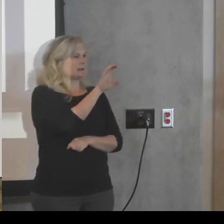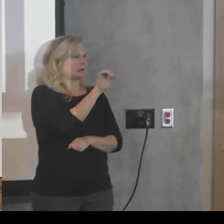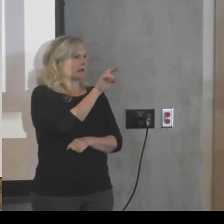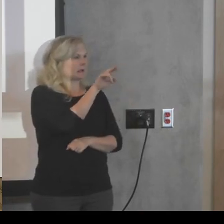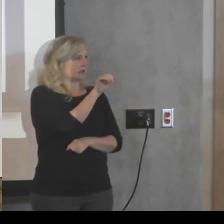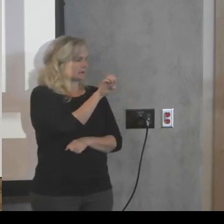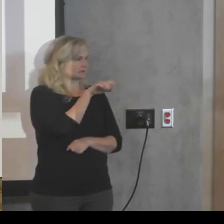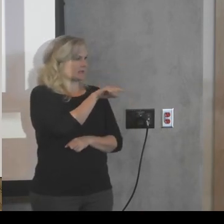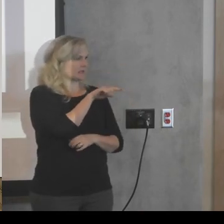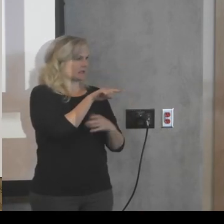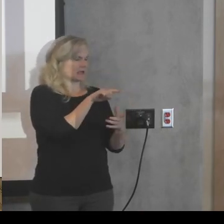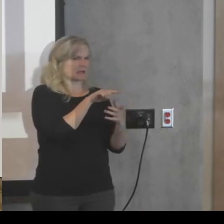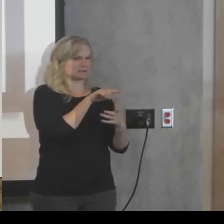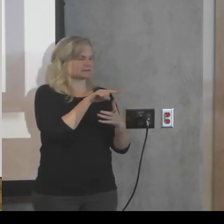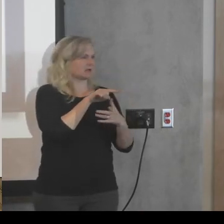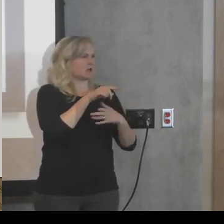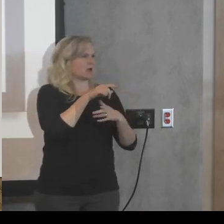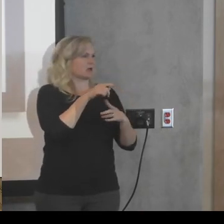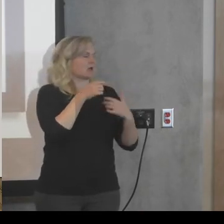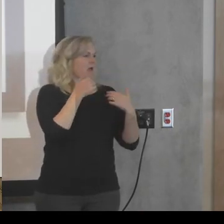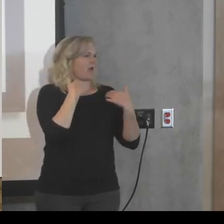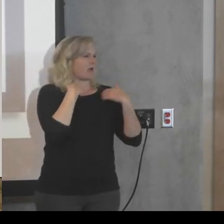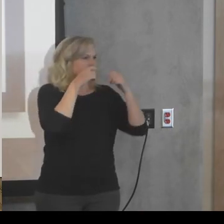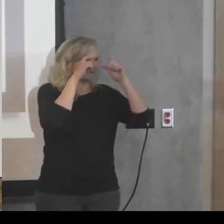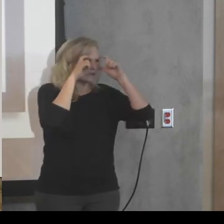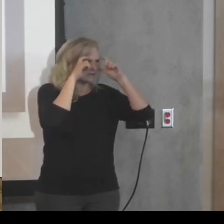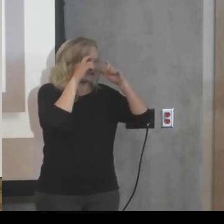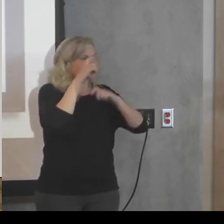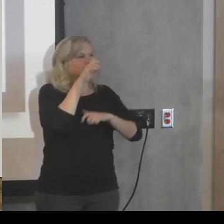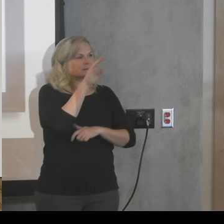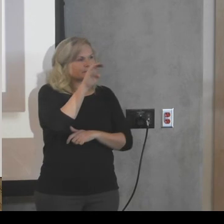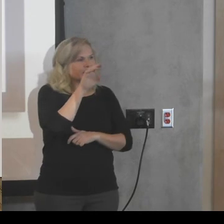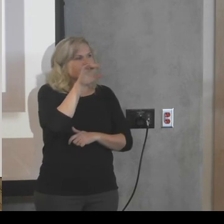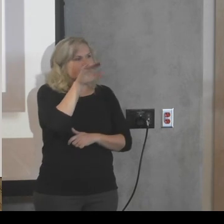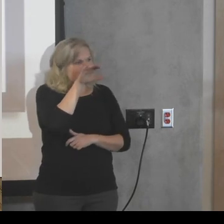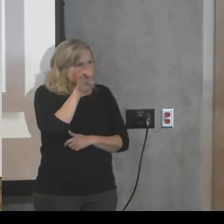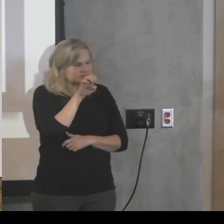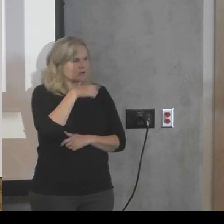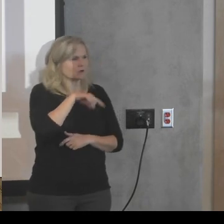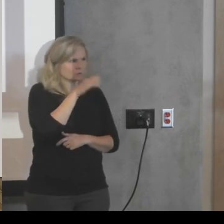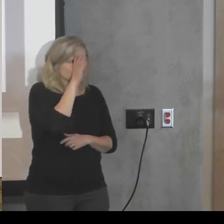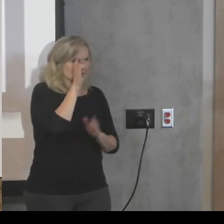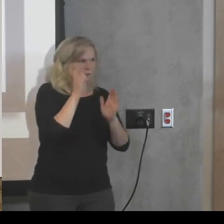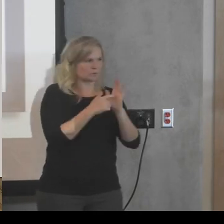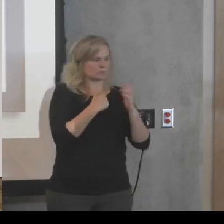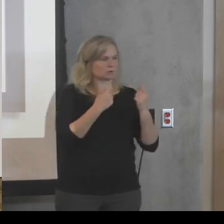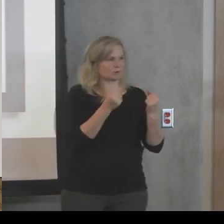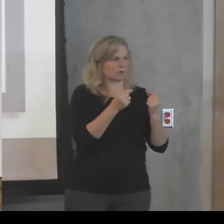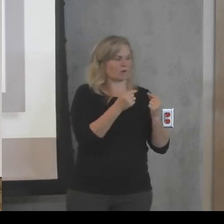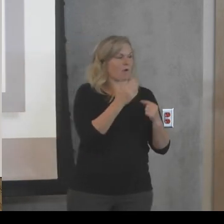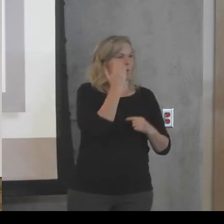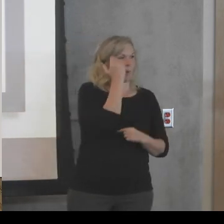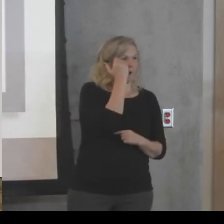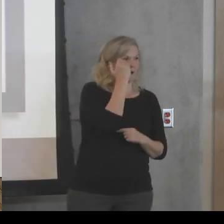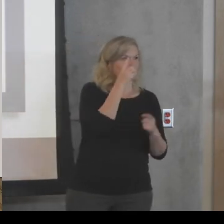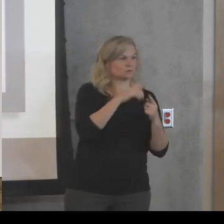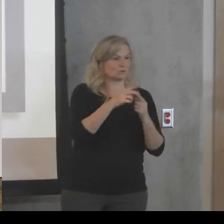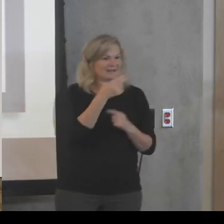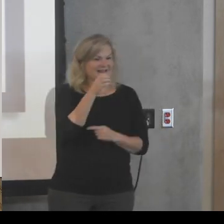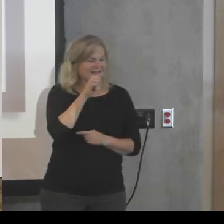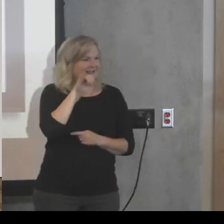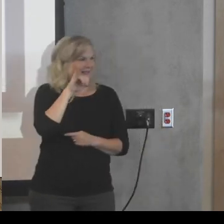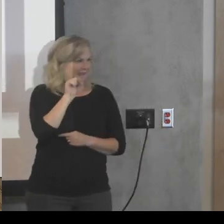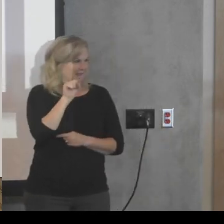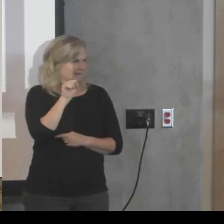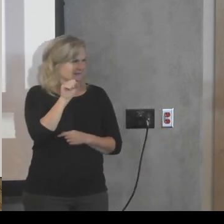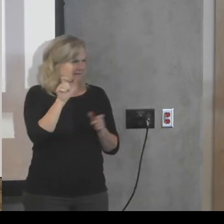wearing sunglasses because. So you notice we're going from why is he to he is, that